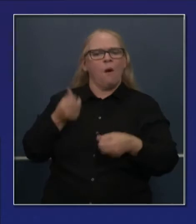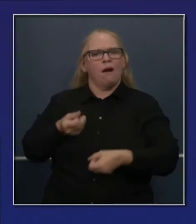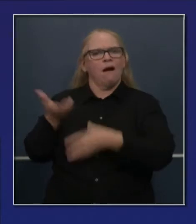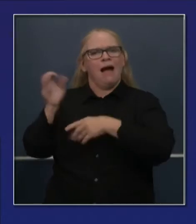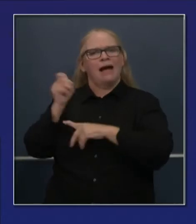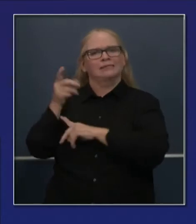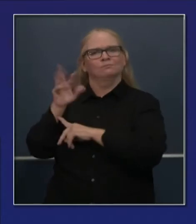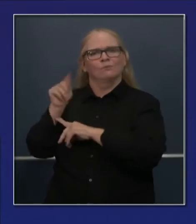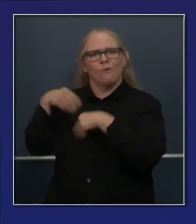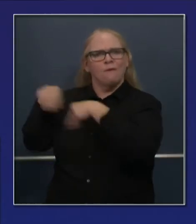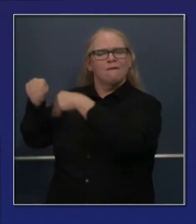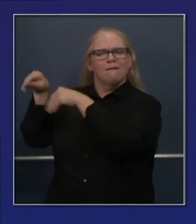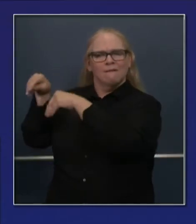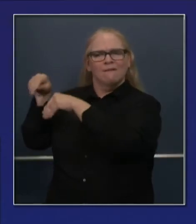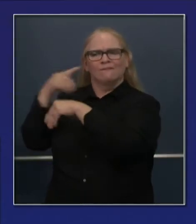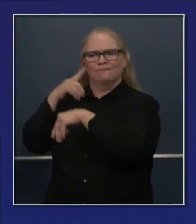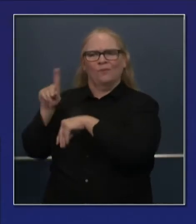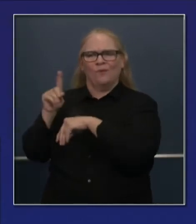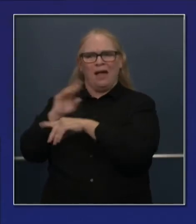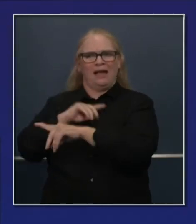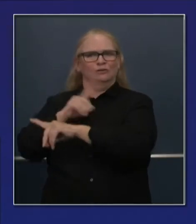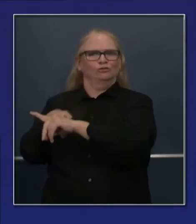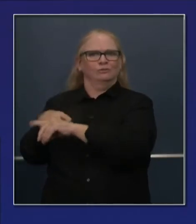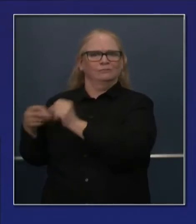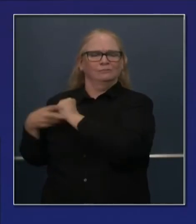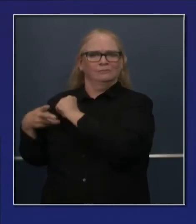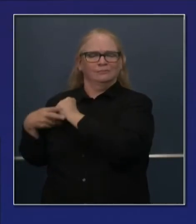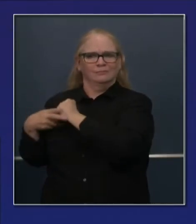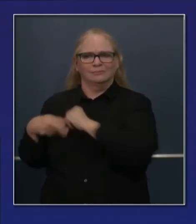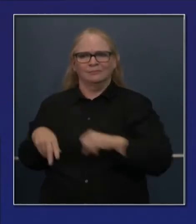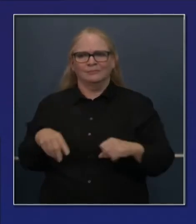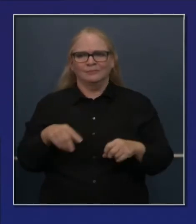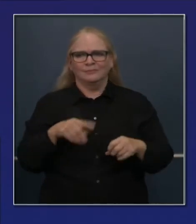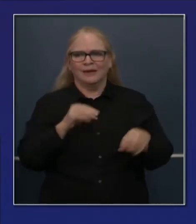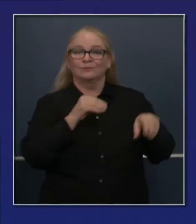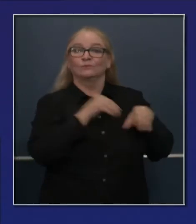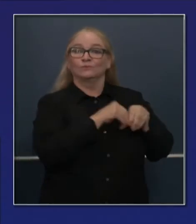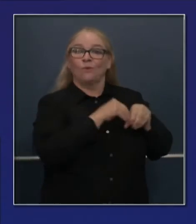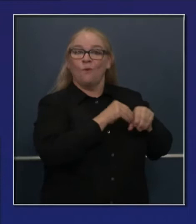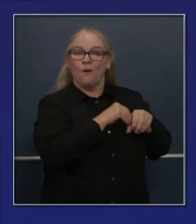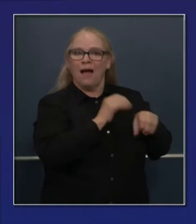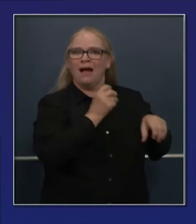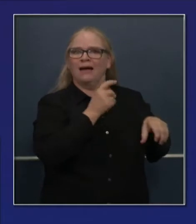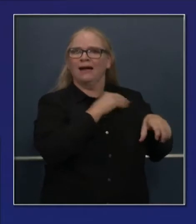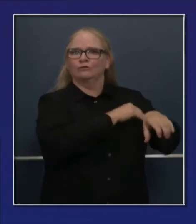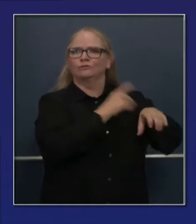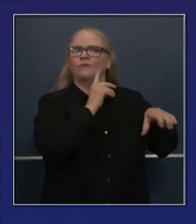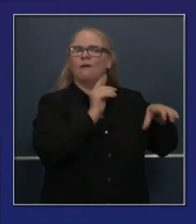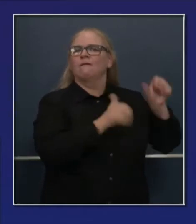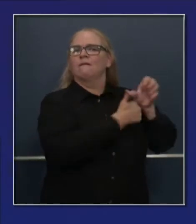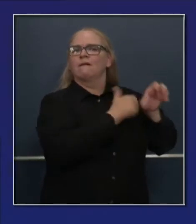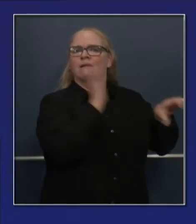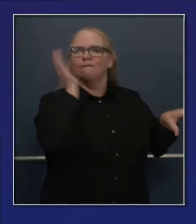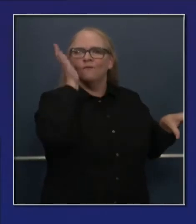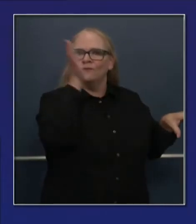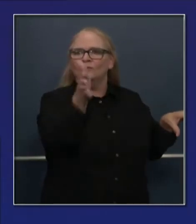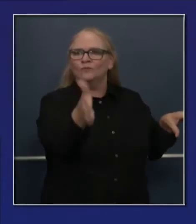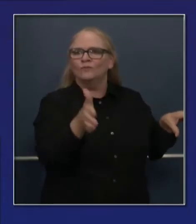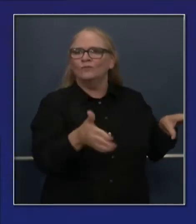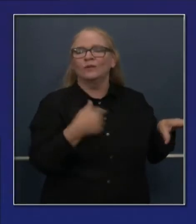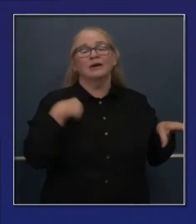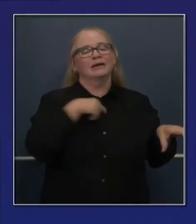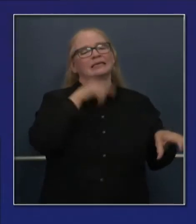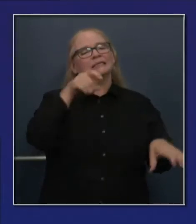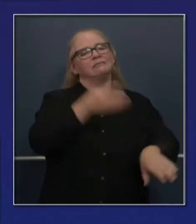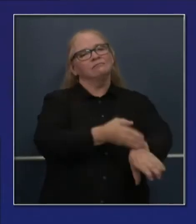Coast states, and our capacity on storage in particular that substantially needs to be improved as